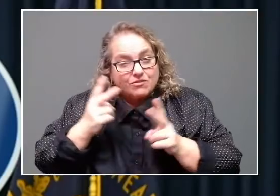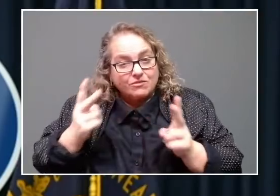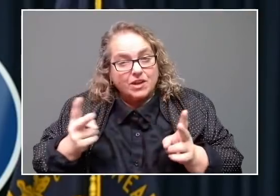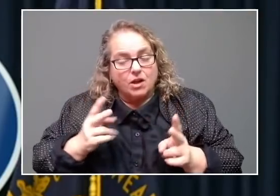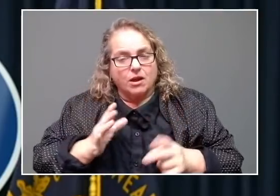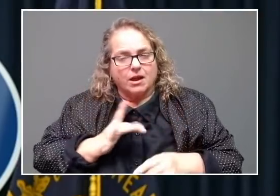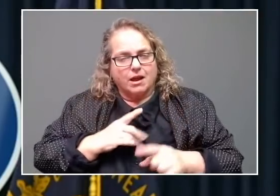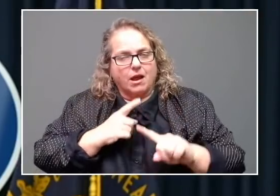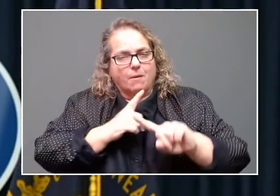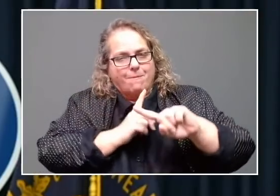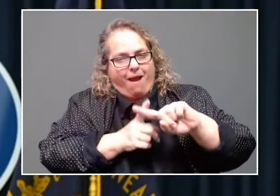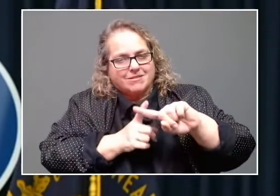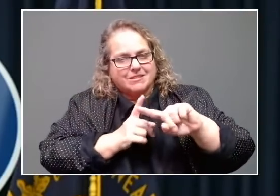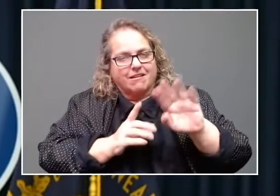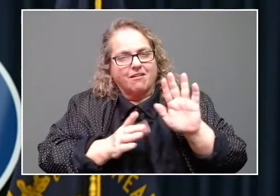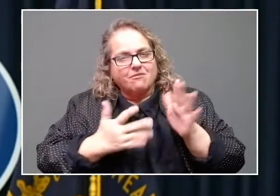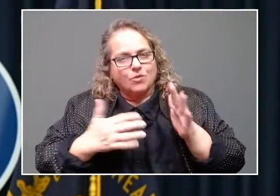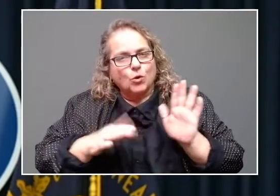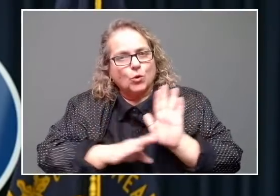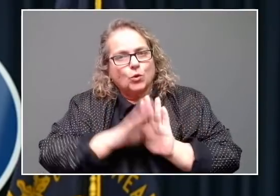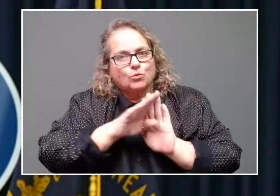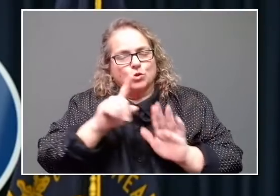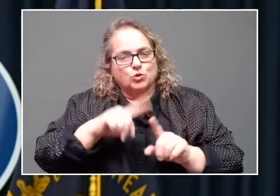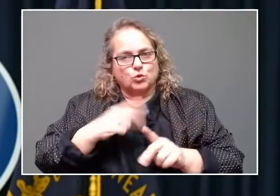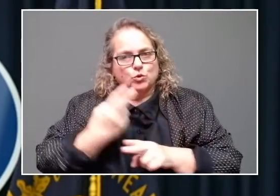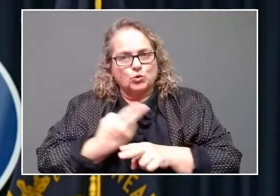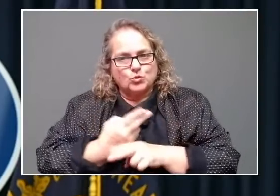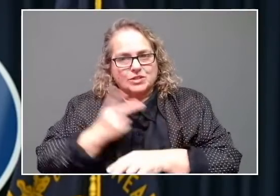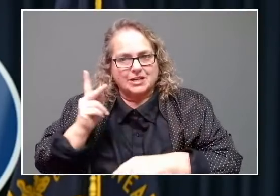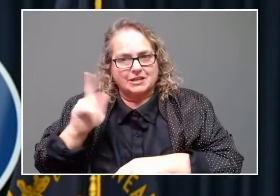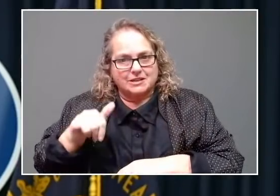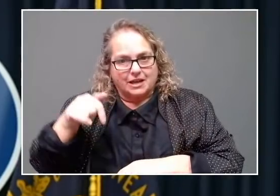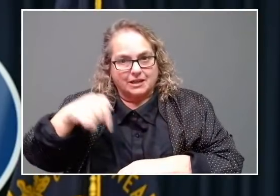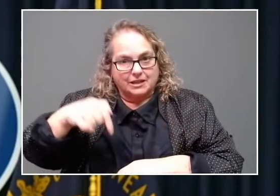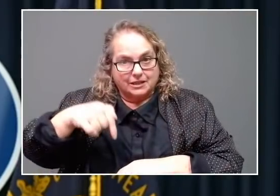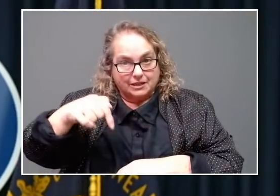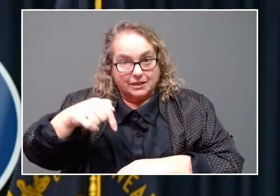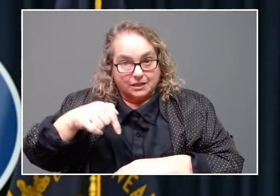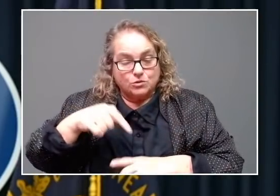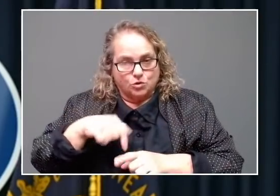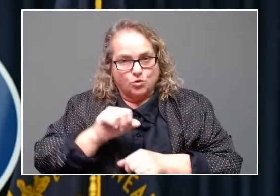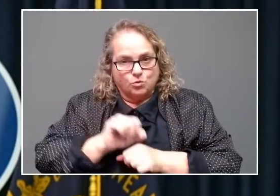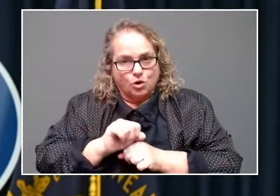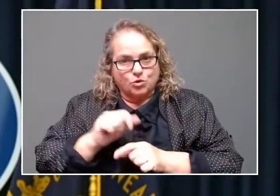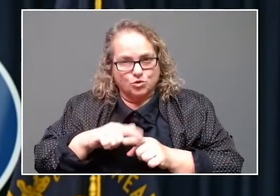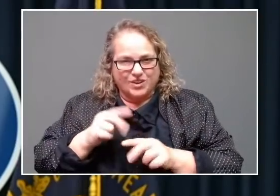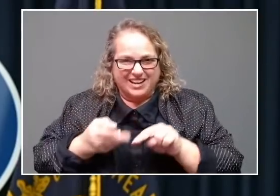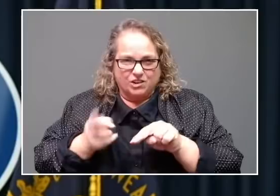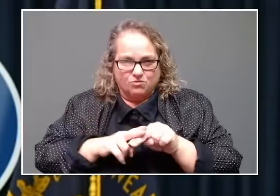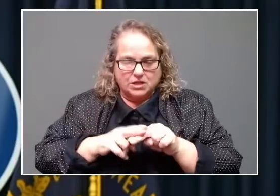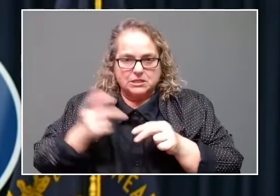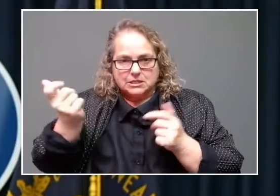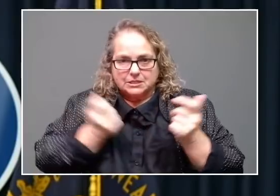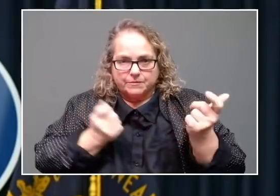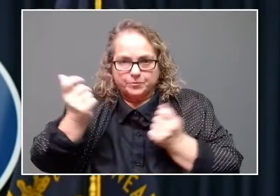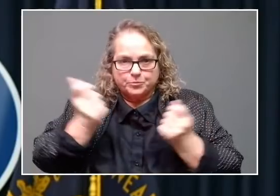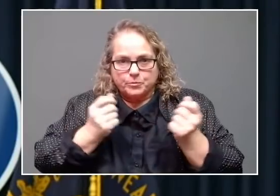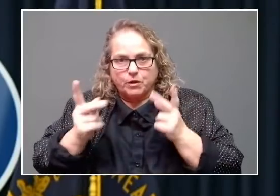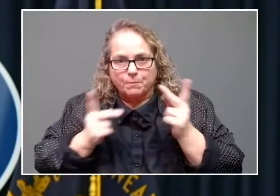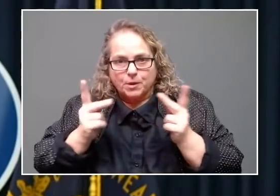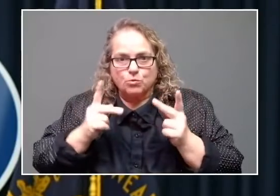positive development as we continue to work to increase both interest